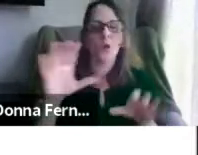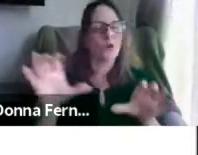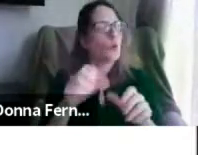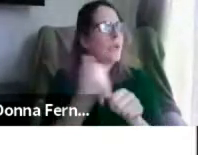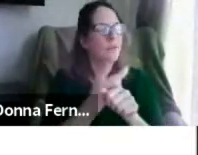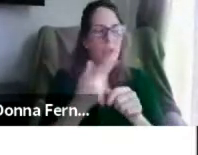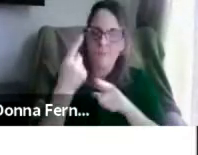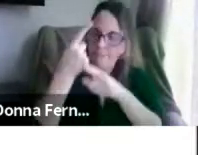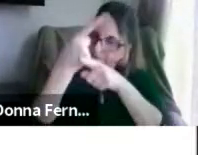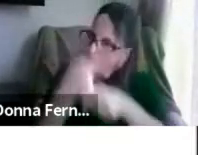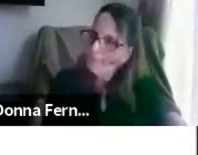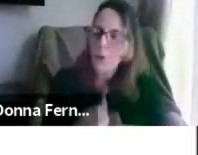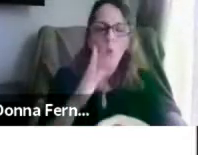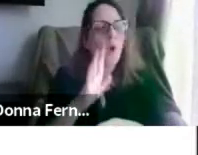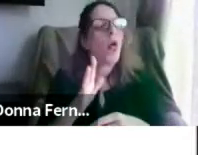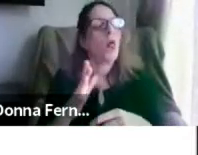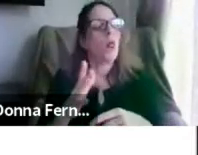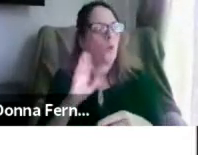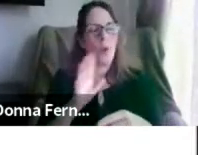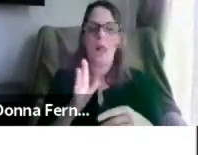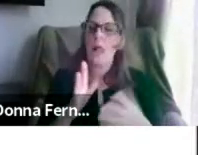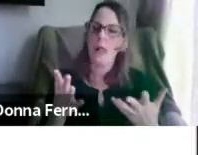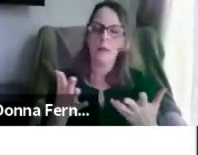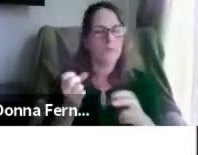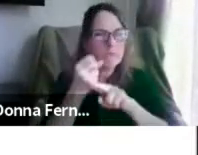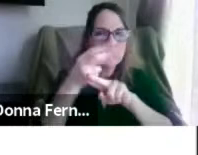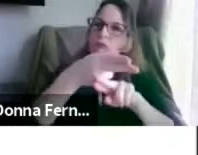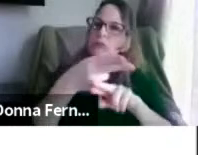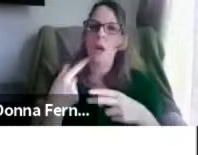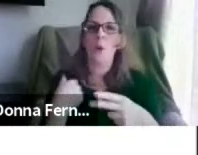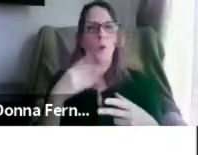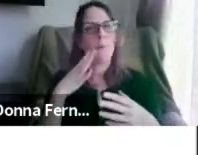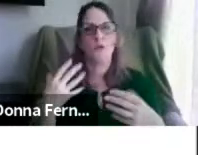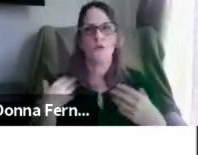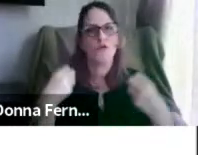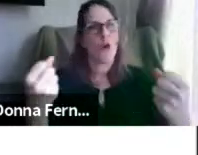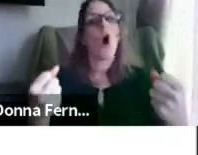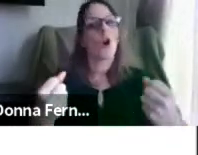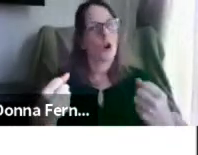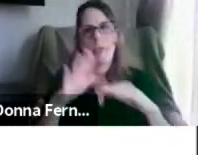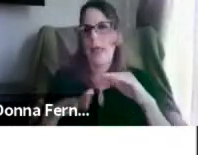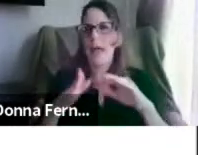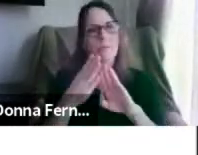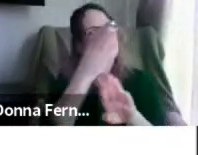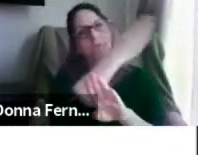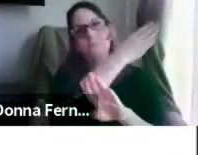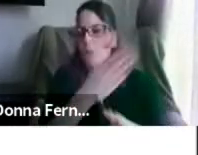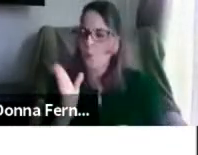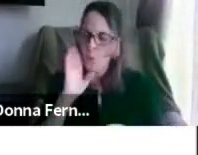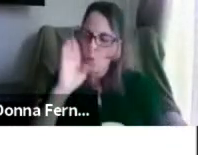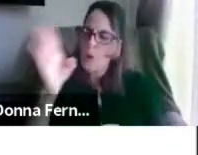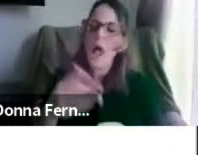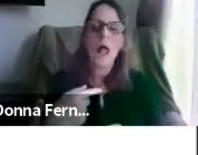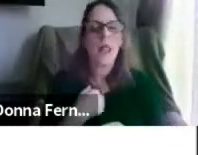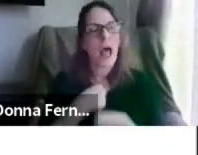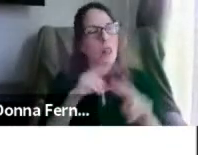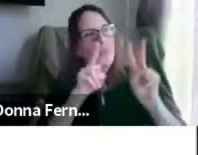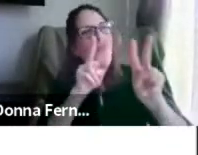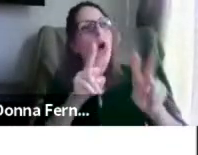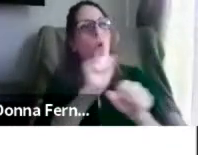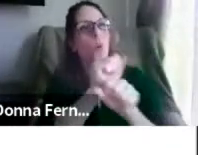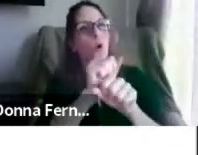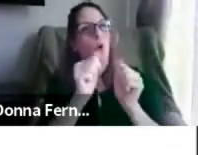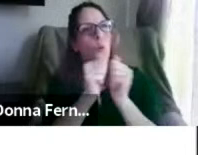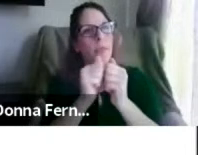way, and we're going to get through this stronger than before. And I look forward to working with the town of Miami Lakes again soon.